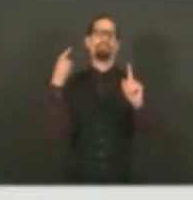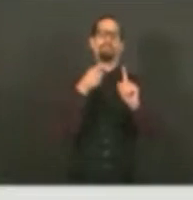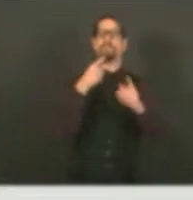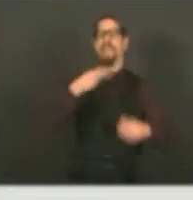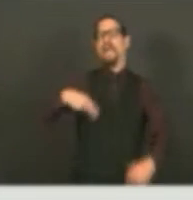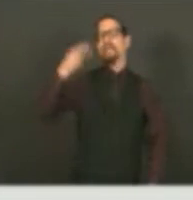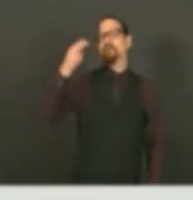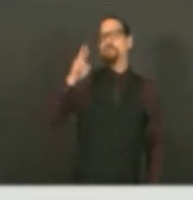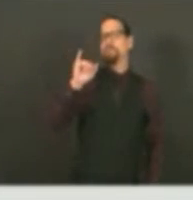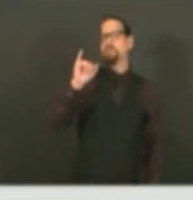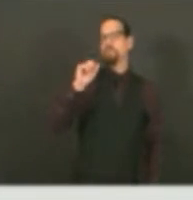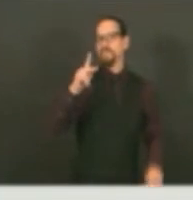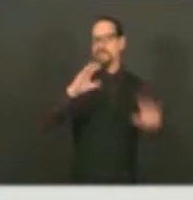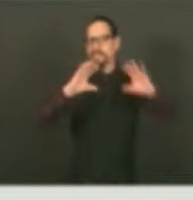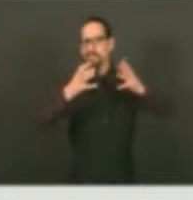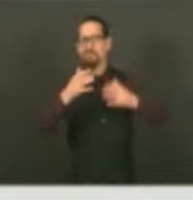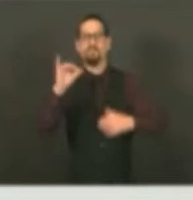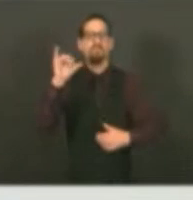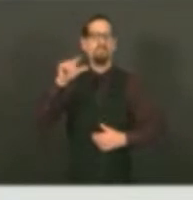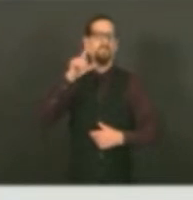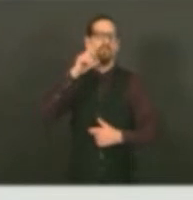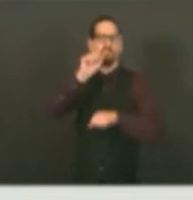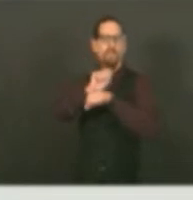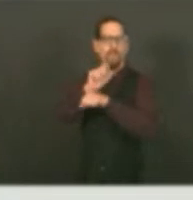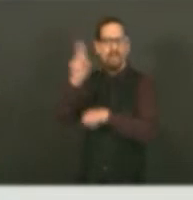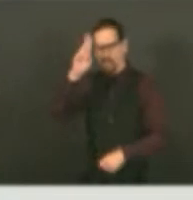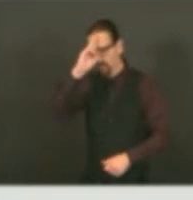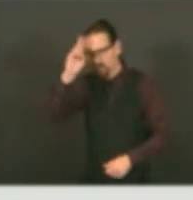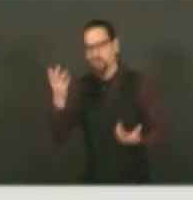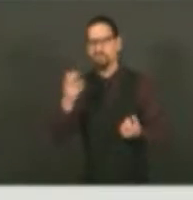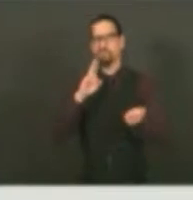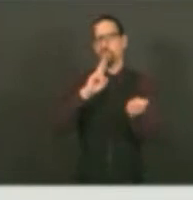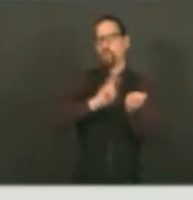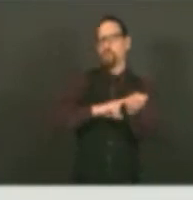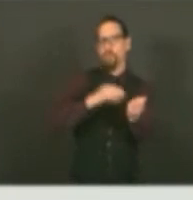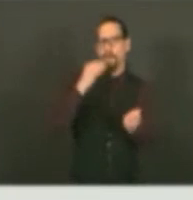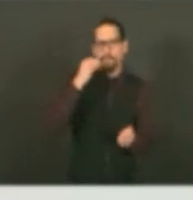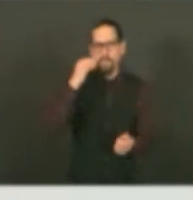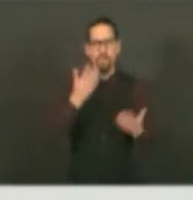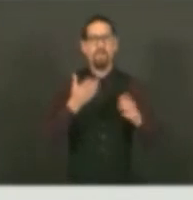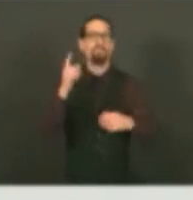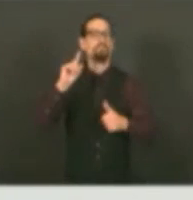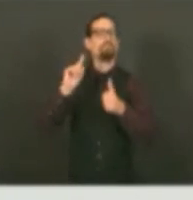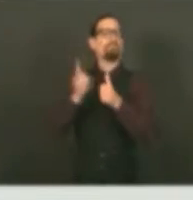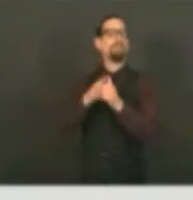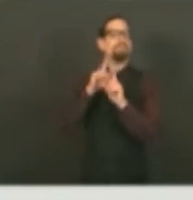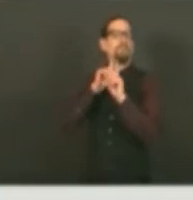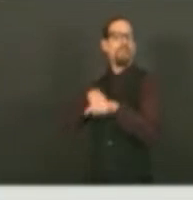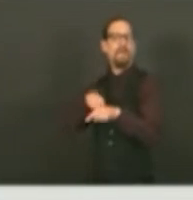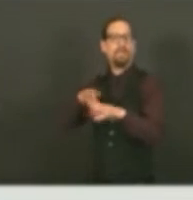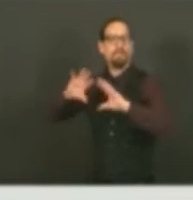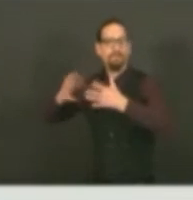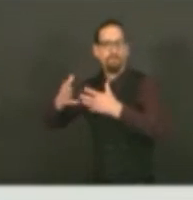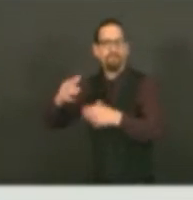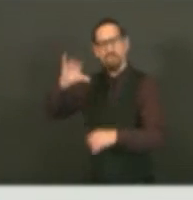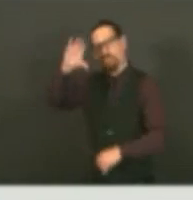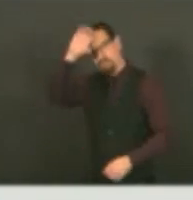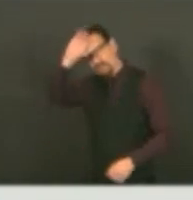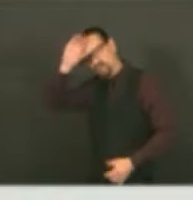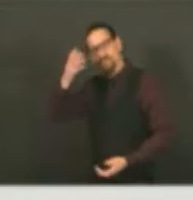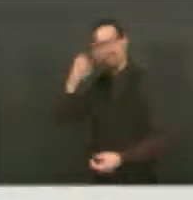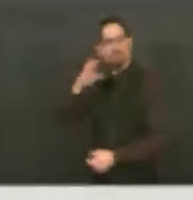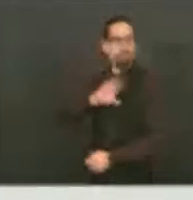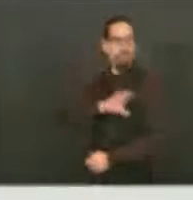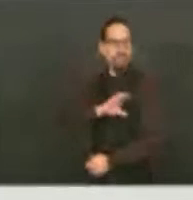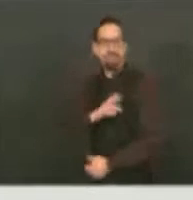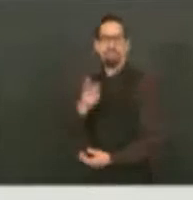care facility residents, and first responders will be the first people to be vaccinated in phase 1A. Those are the people that we feel are most